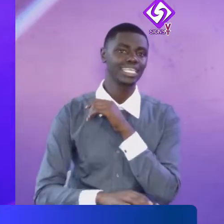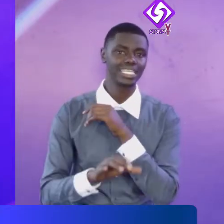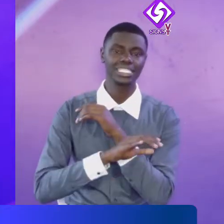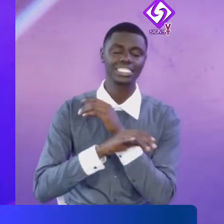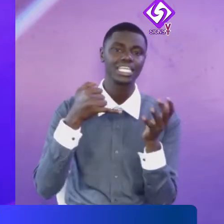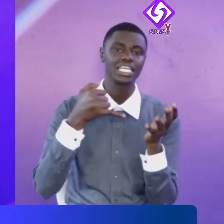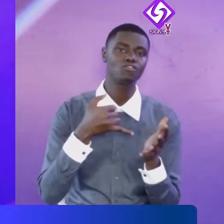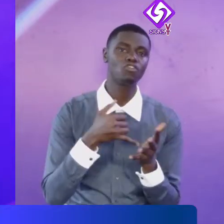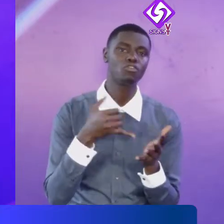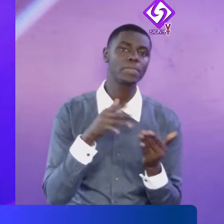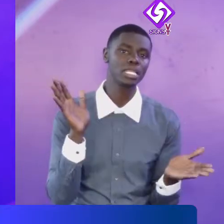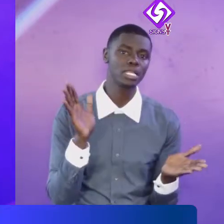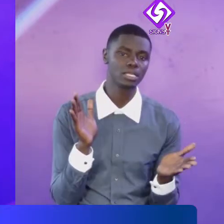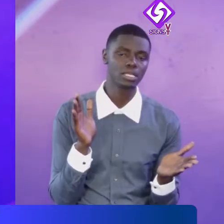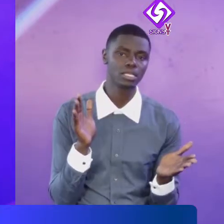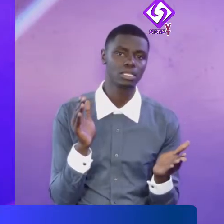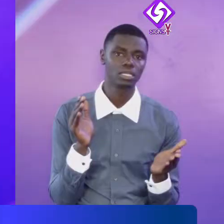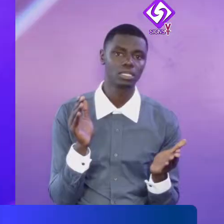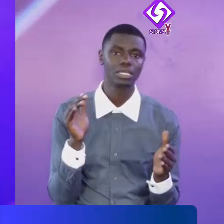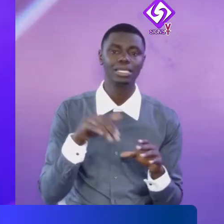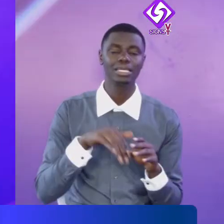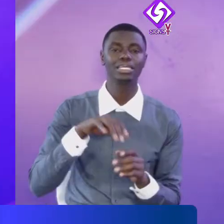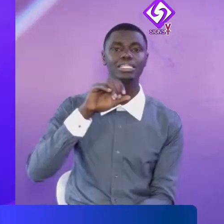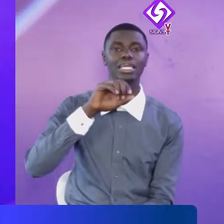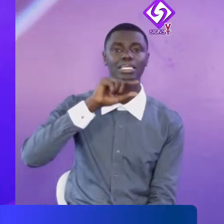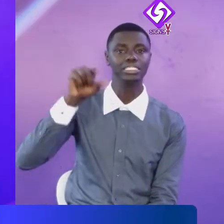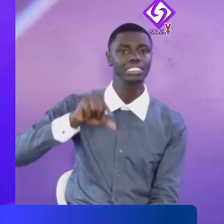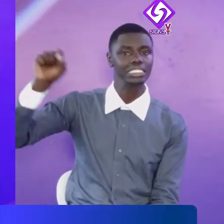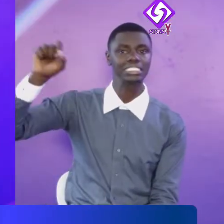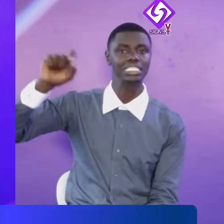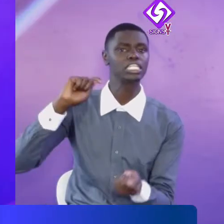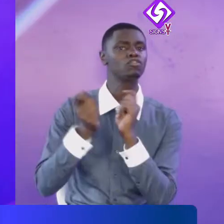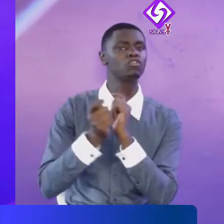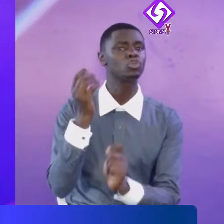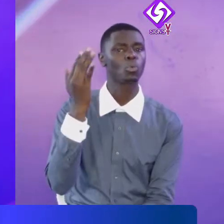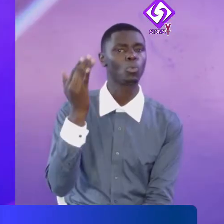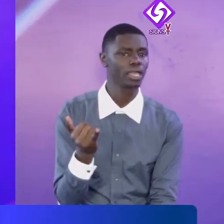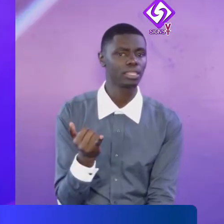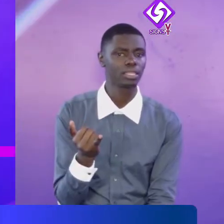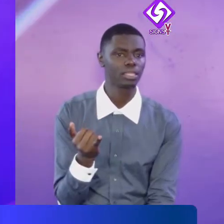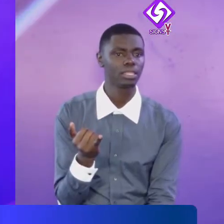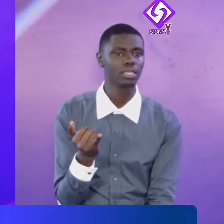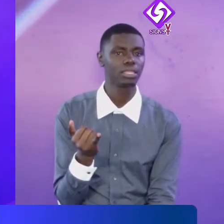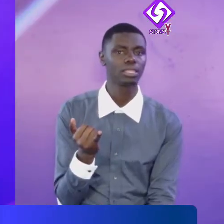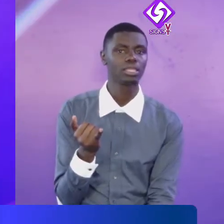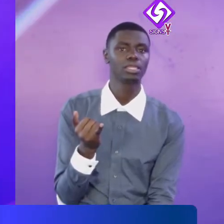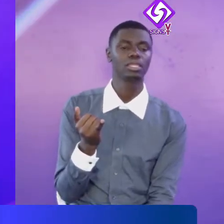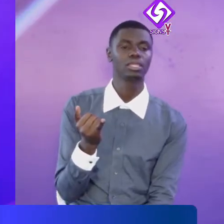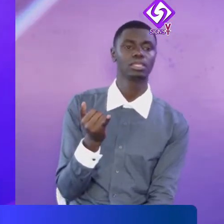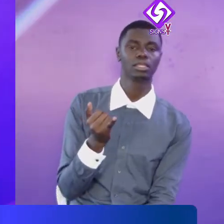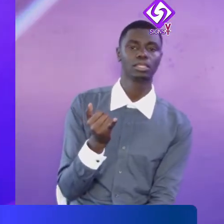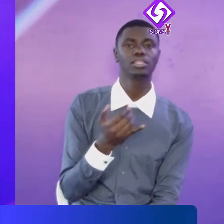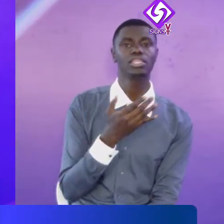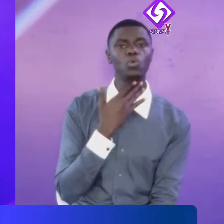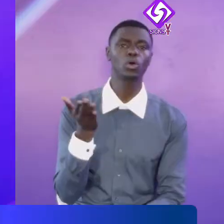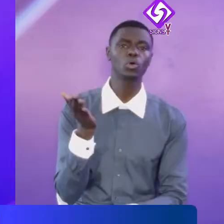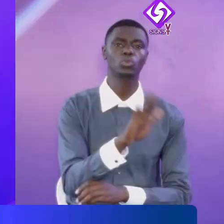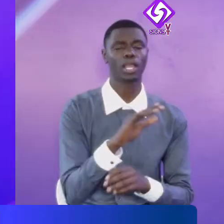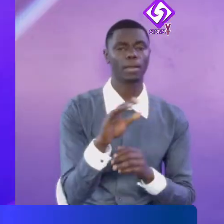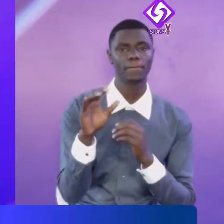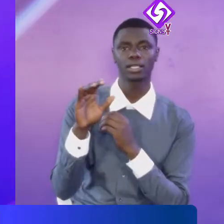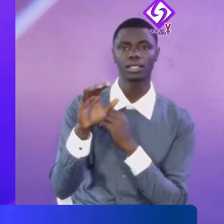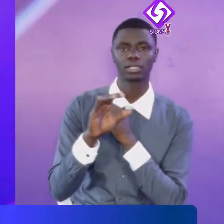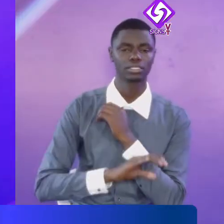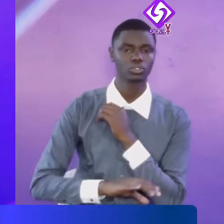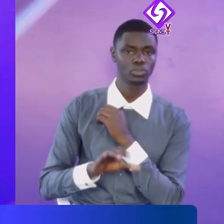in the Gen Z revolution? Because they actually in Europe, but they live here. Back home. Do you know how